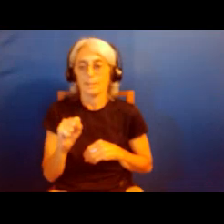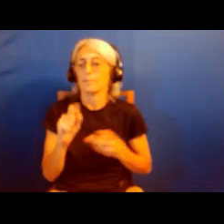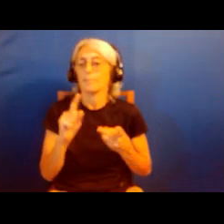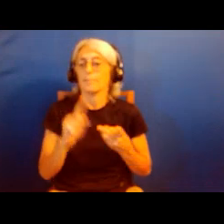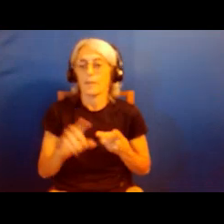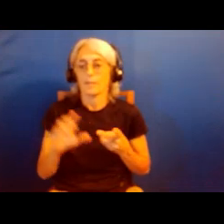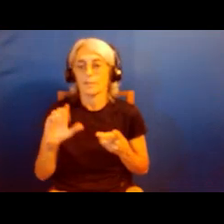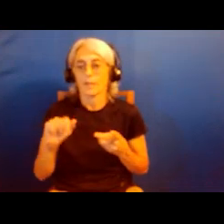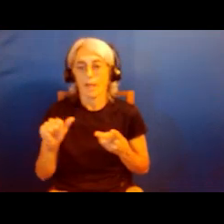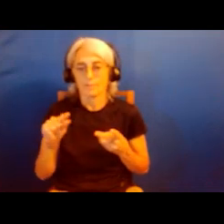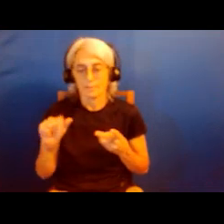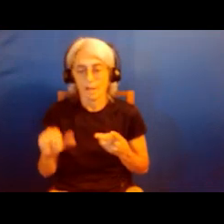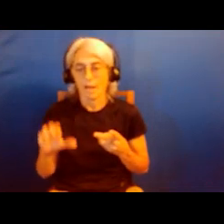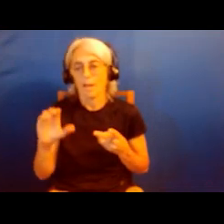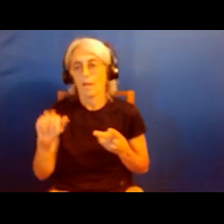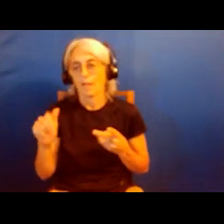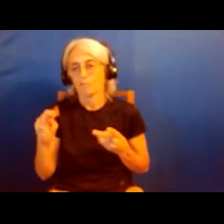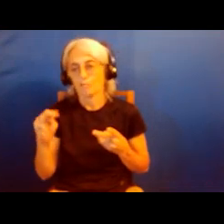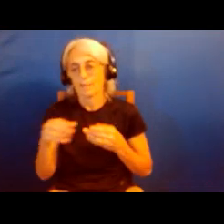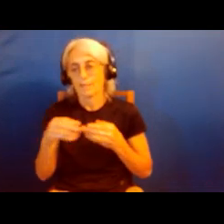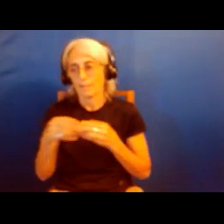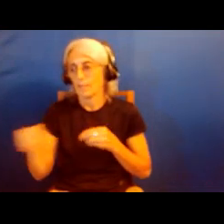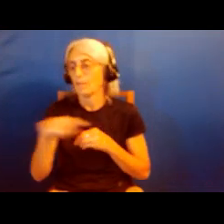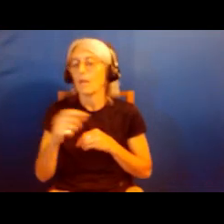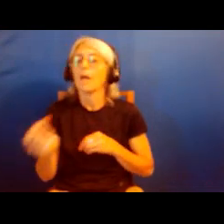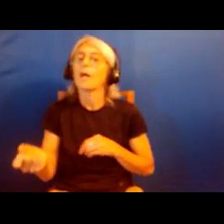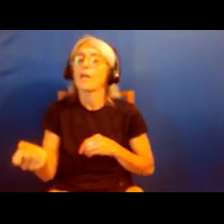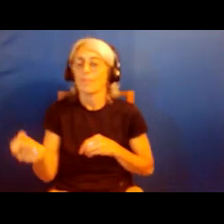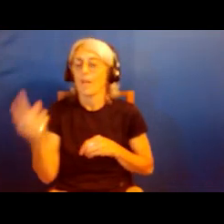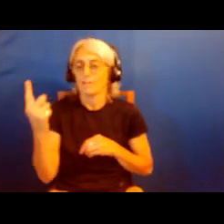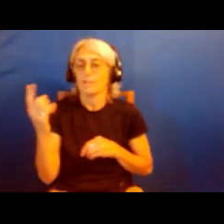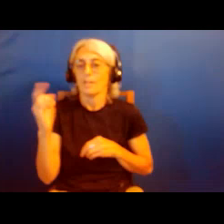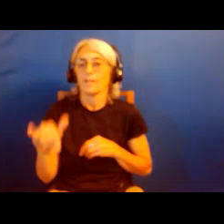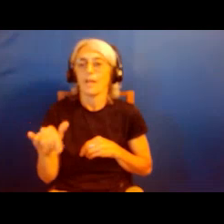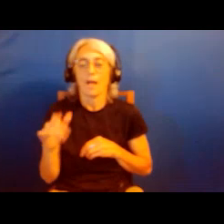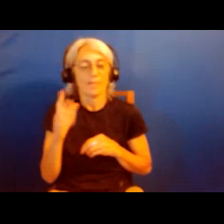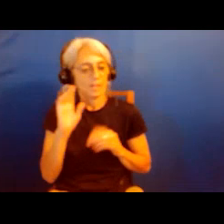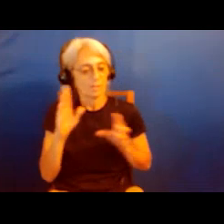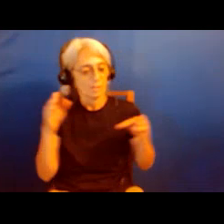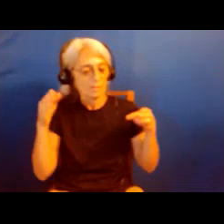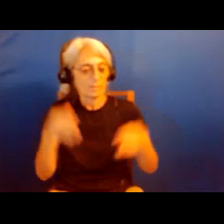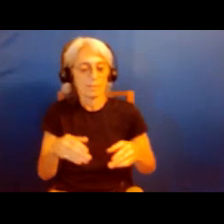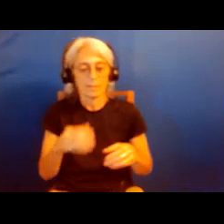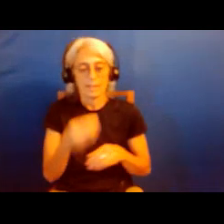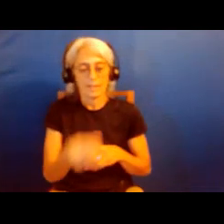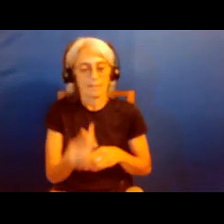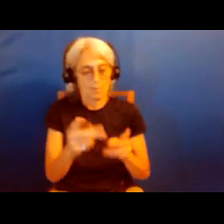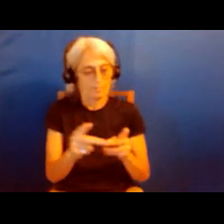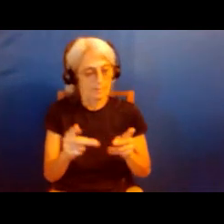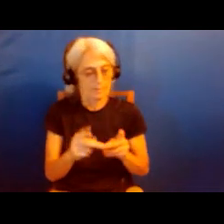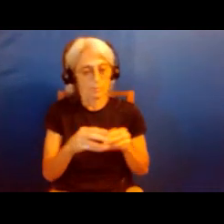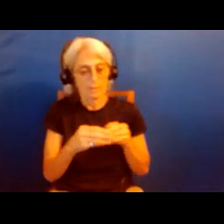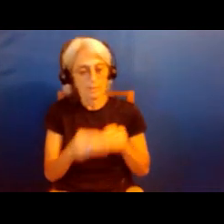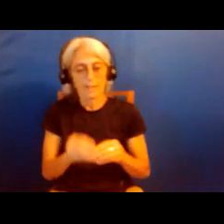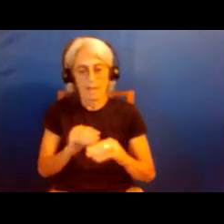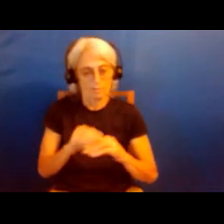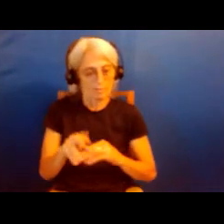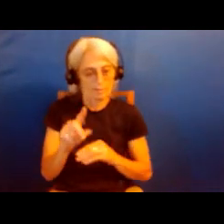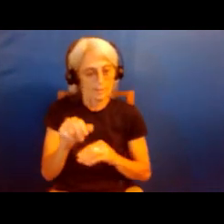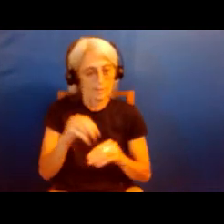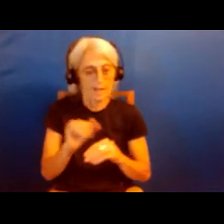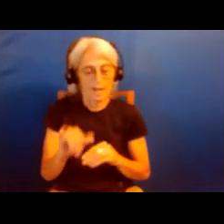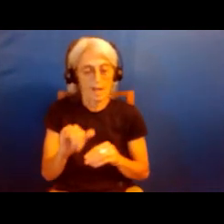Caltrans leadership really understood the strategic importance of dedicating a position to lead and drive data and AI